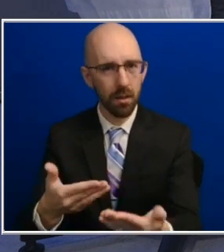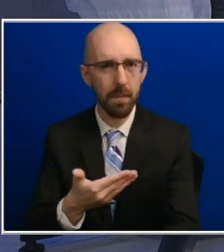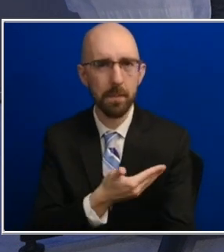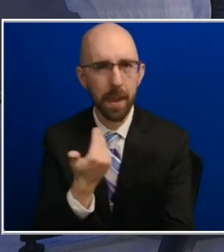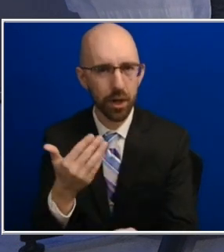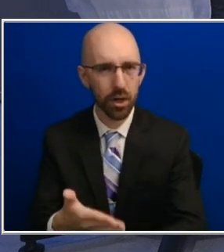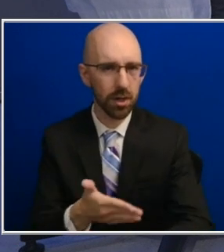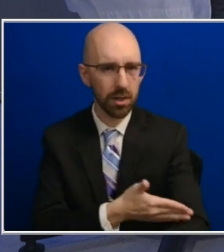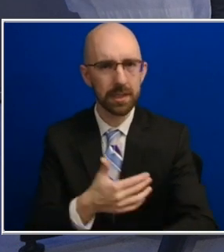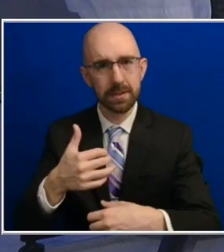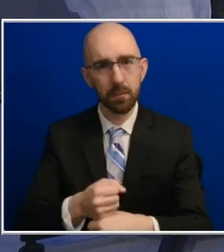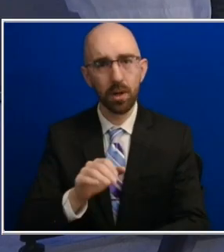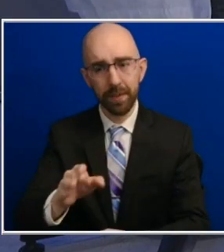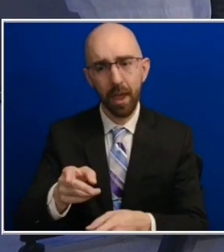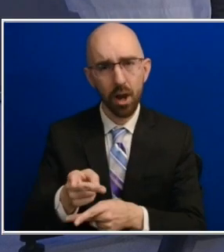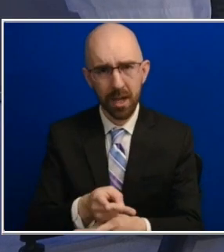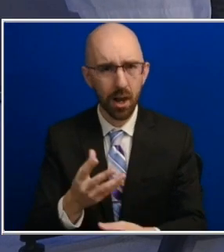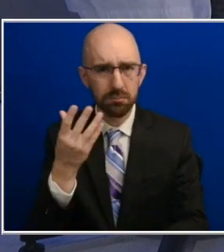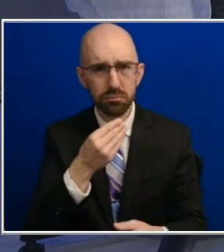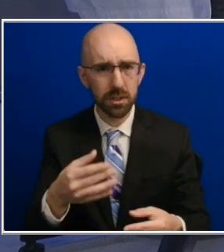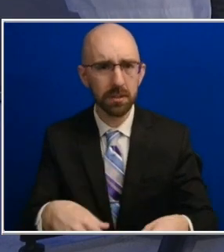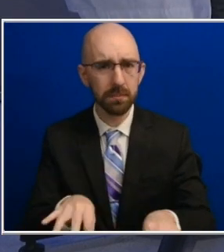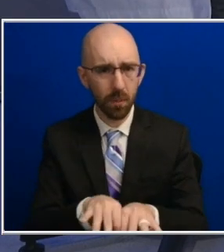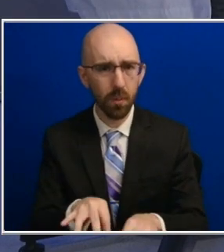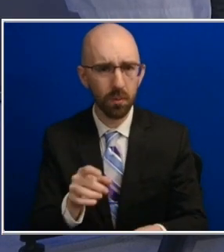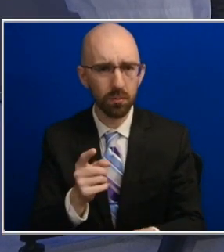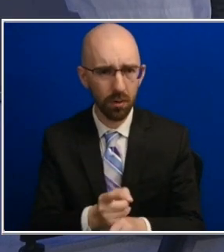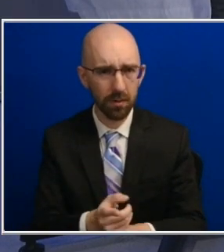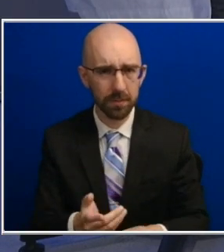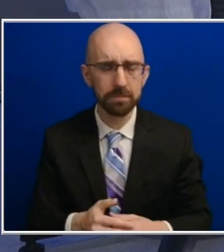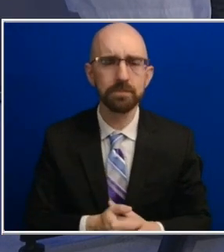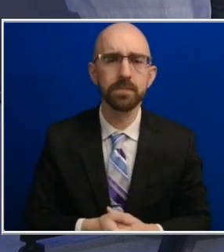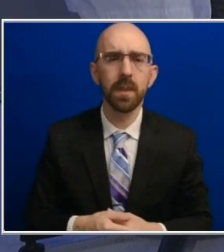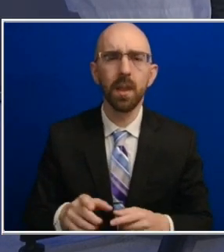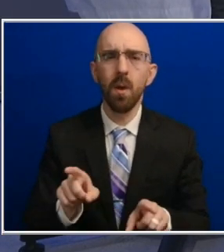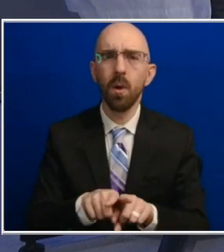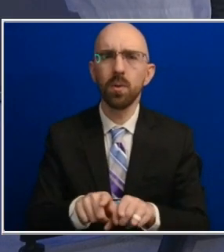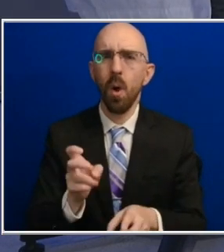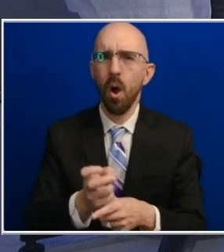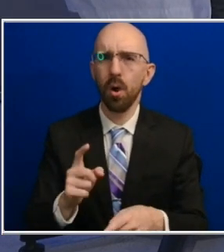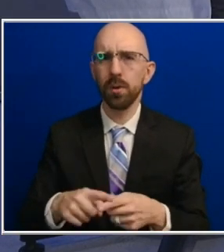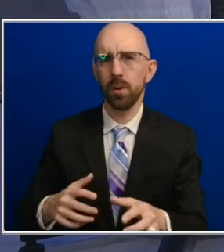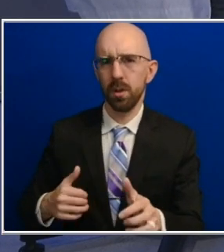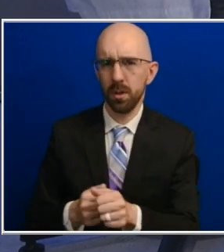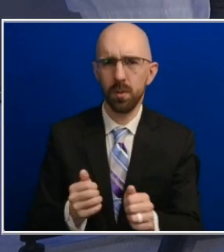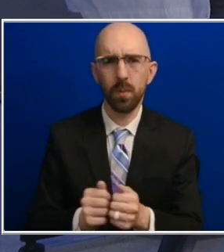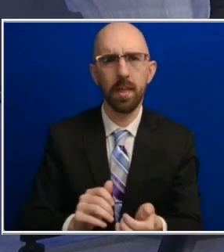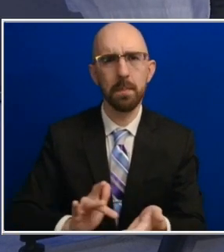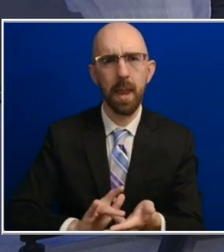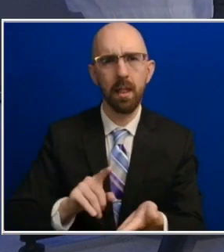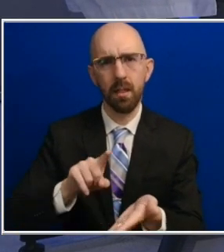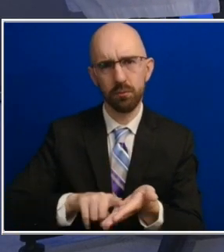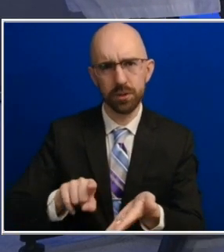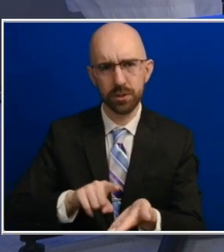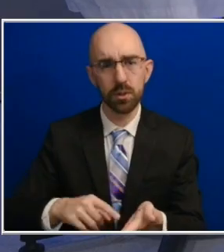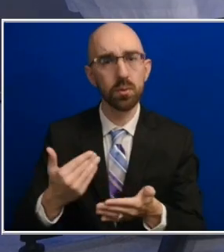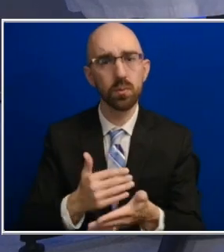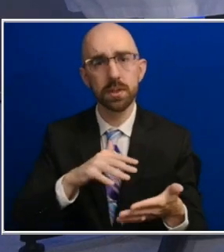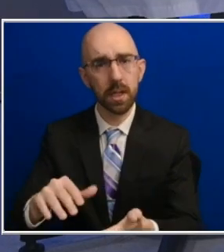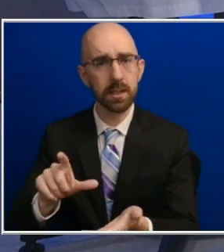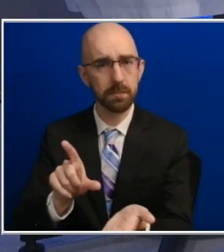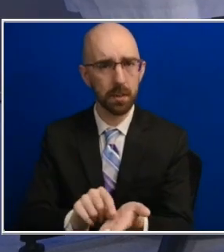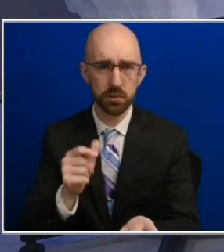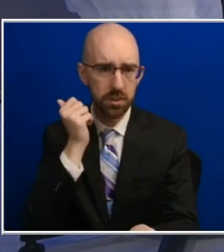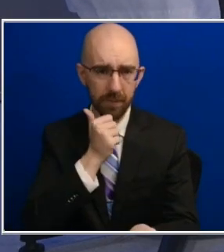is pretty important before you meet them. So it's also hard to stay up to date with medical research. New studies are being published every day. You can